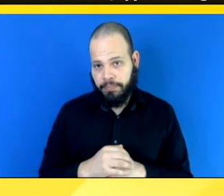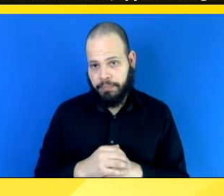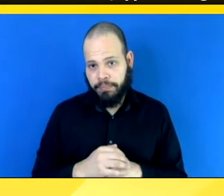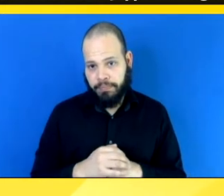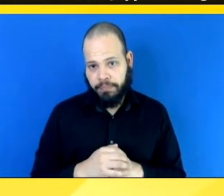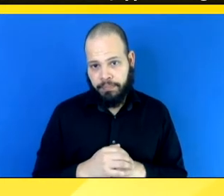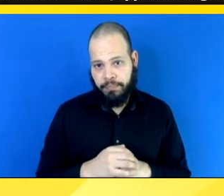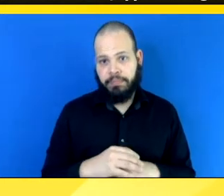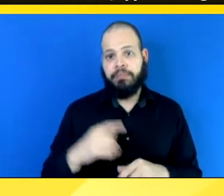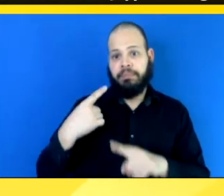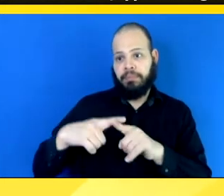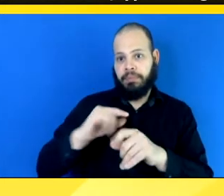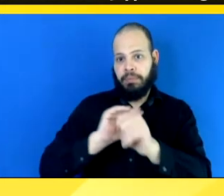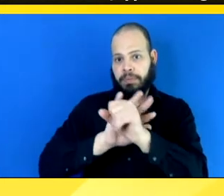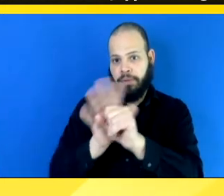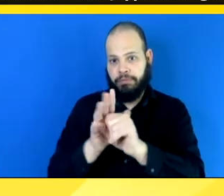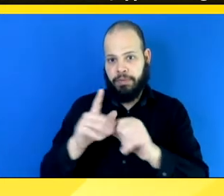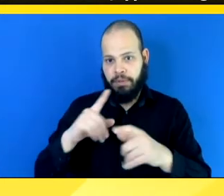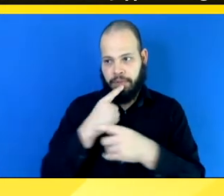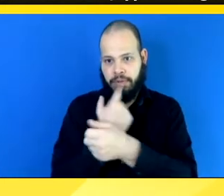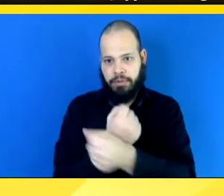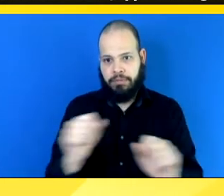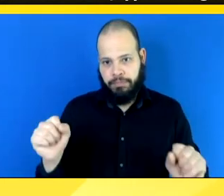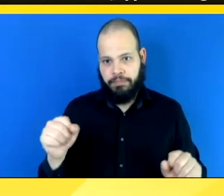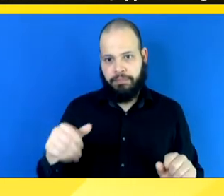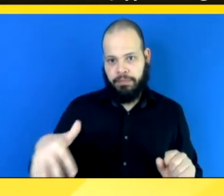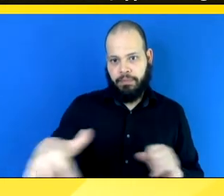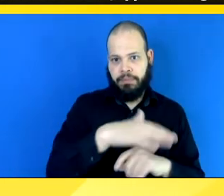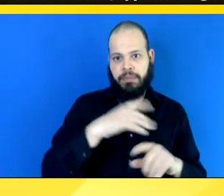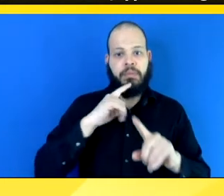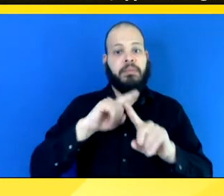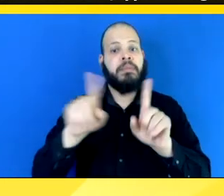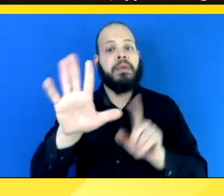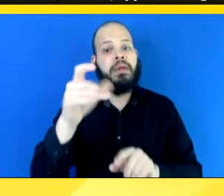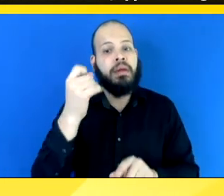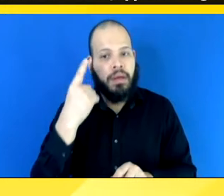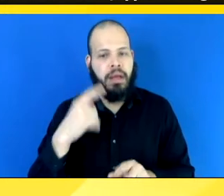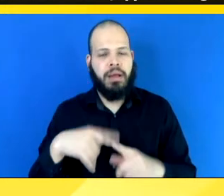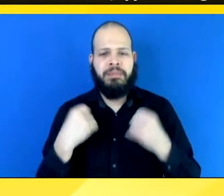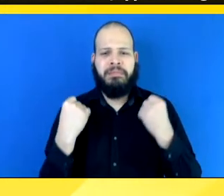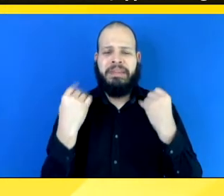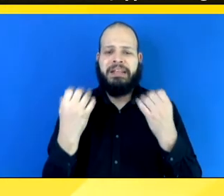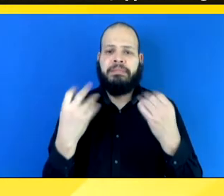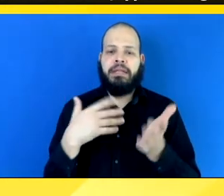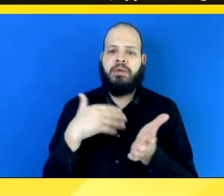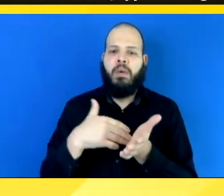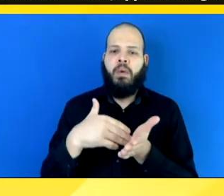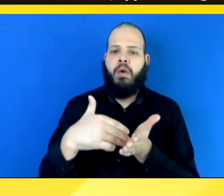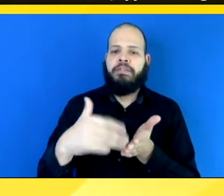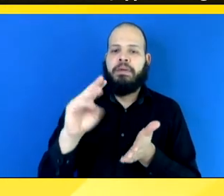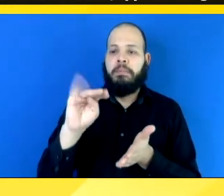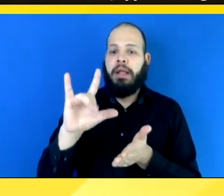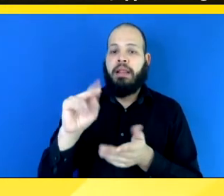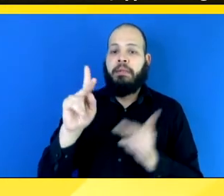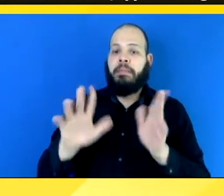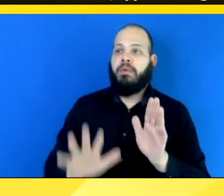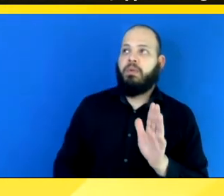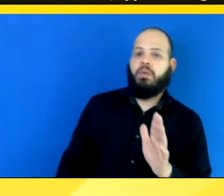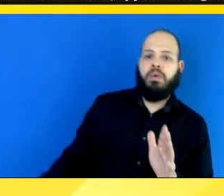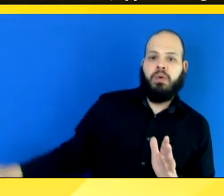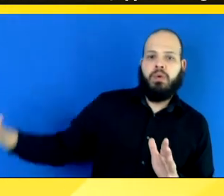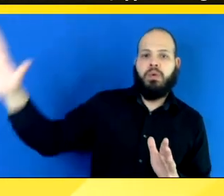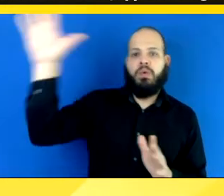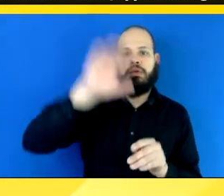tens and tens of thousands of people from all over the world and all over the country. You have major leaders from labor,